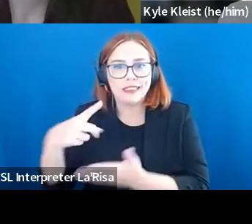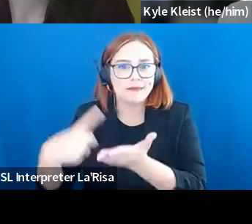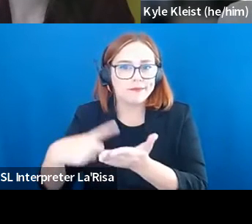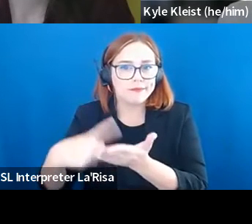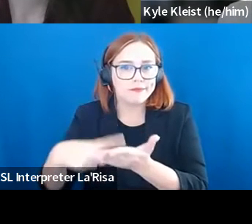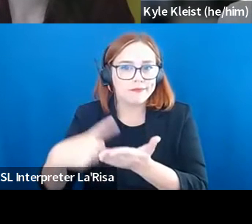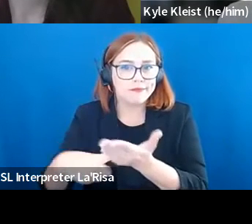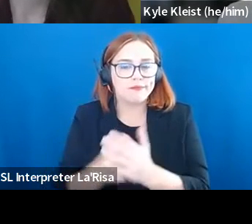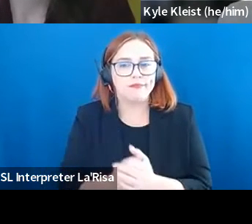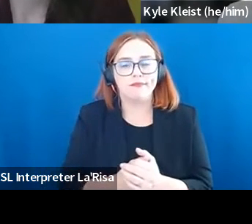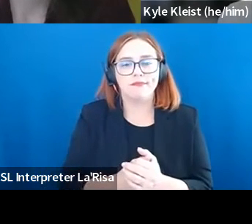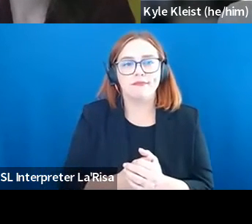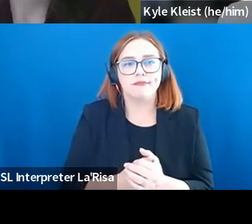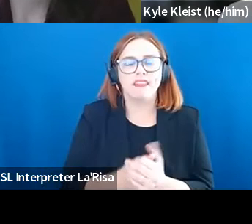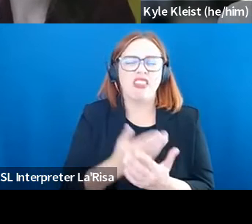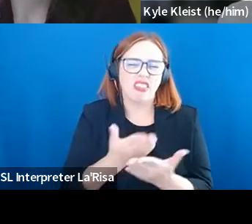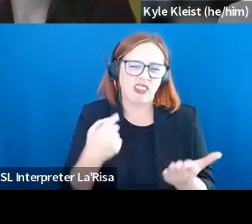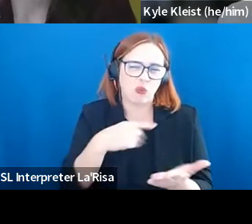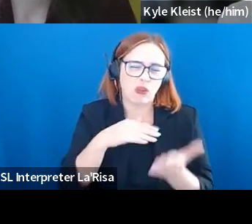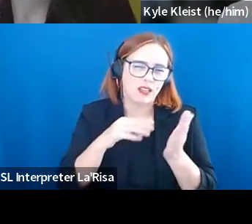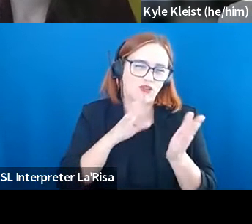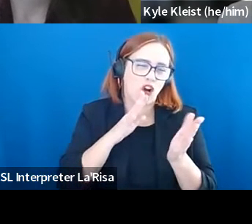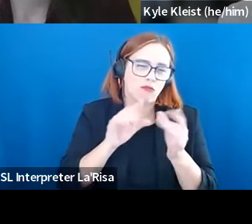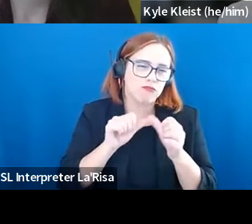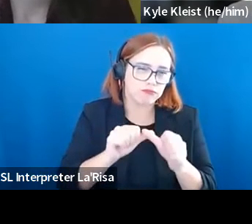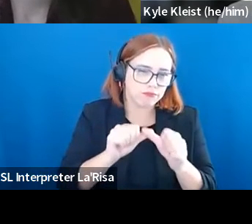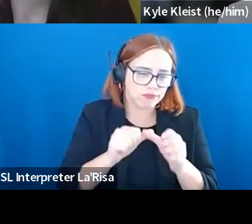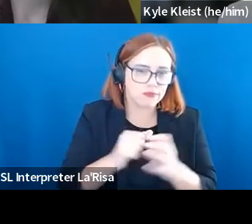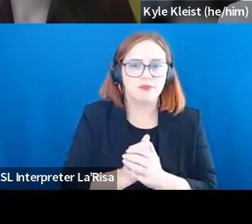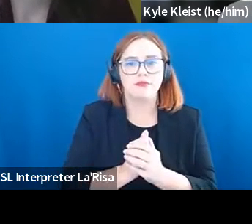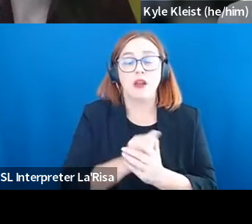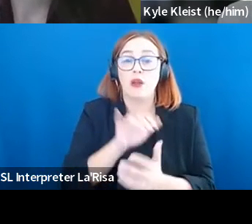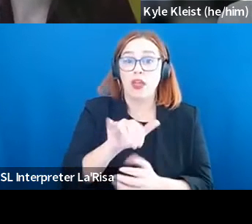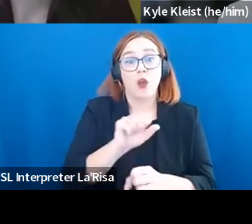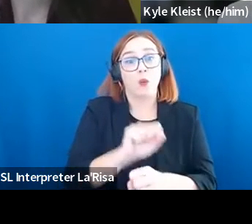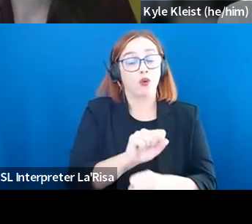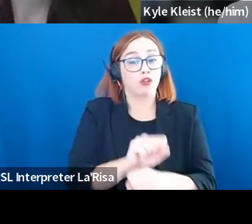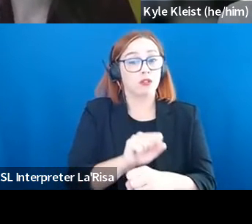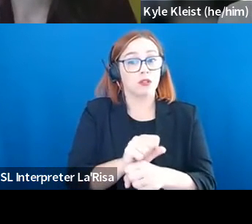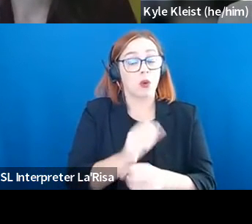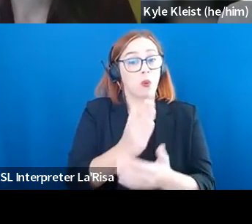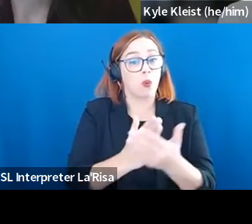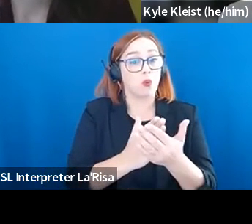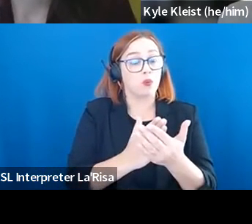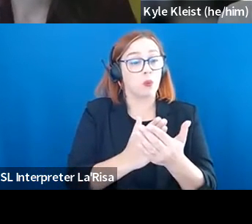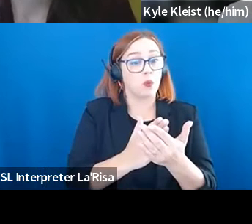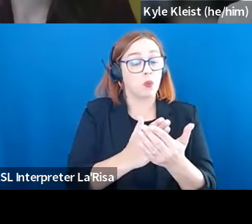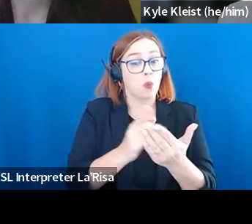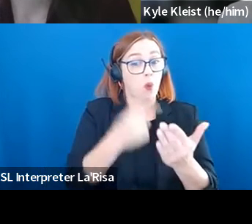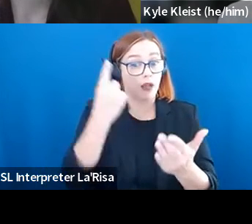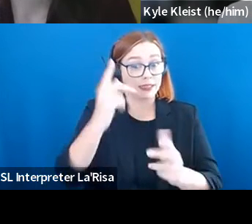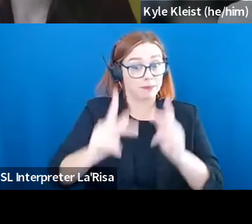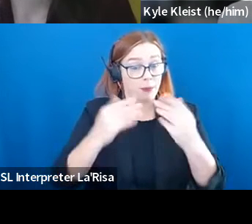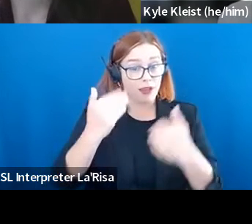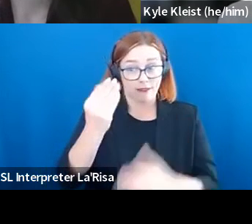constantly. And that has worked. People, once armed with a little bit of information and the recognition that what